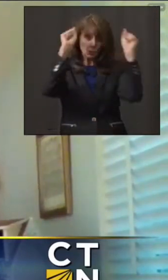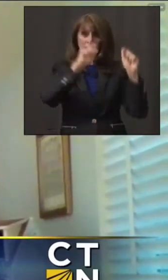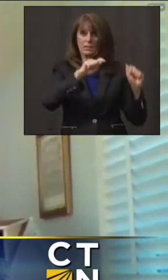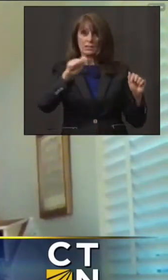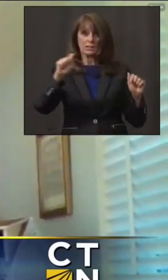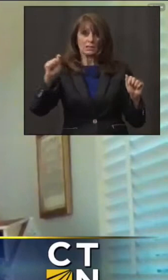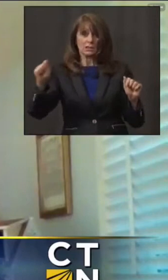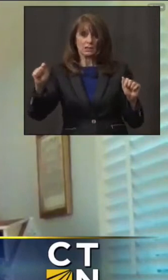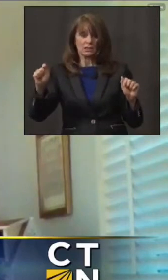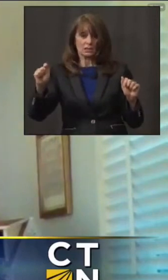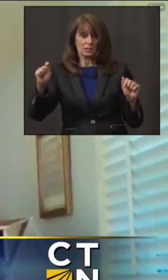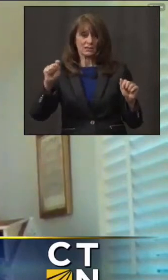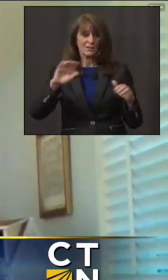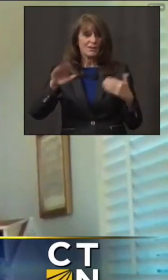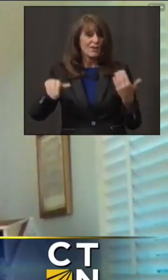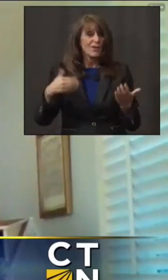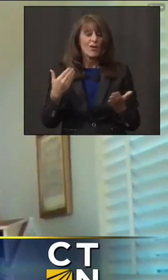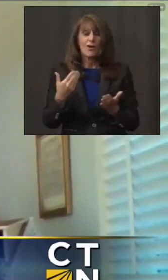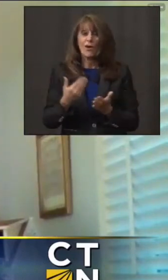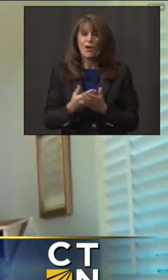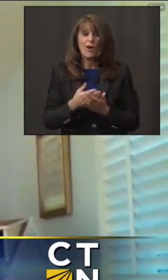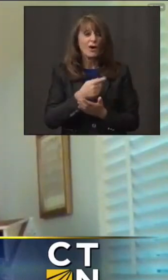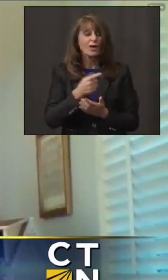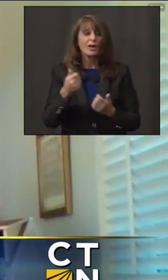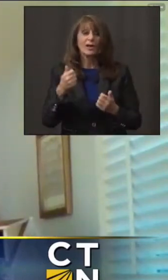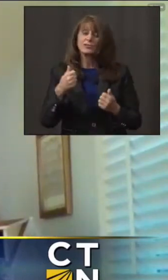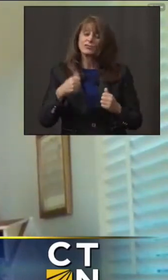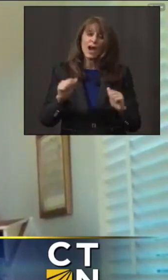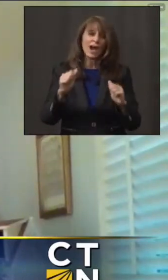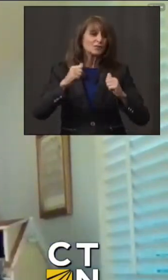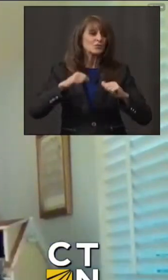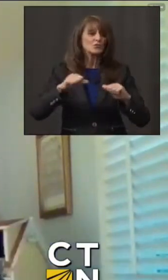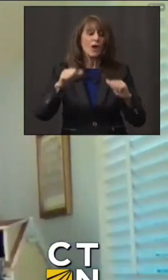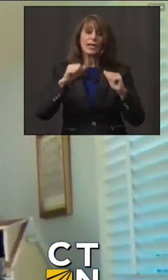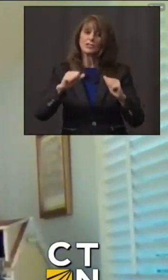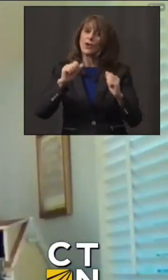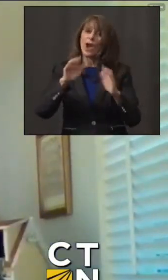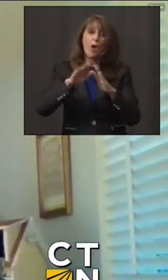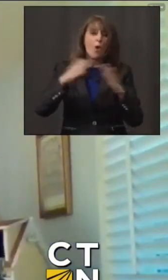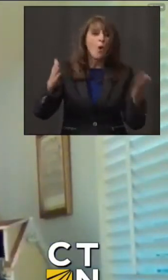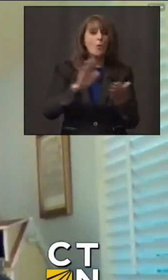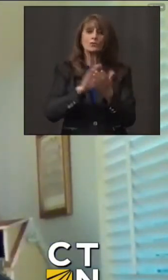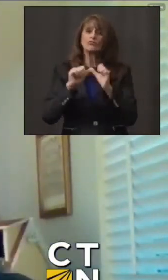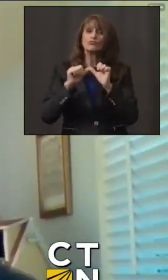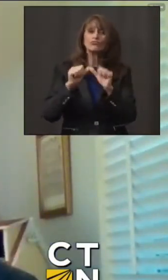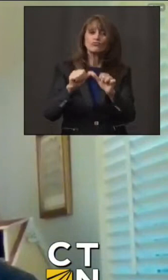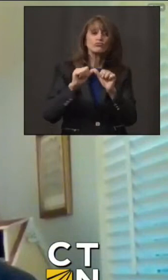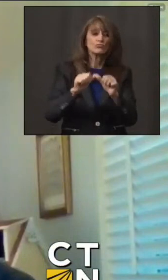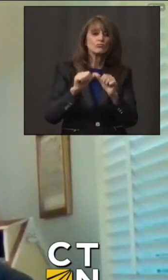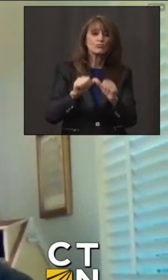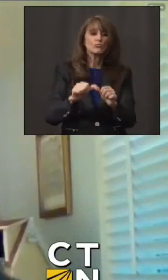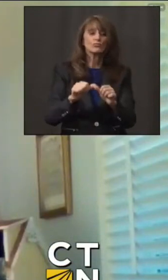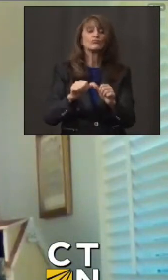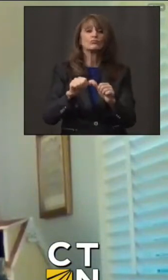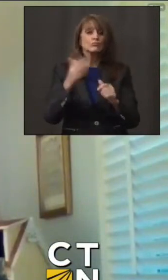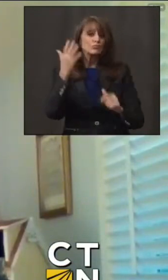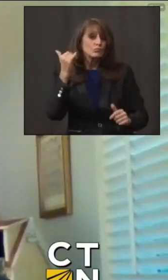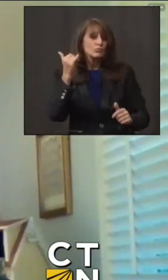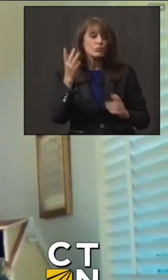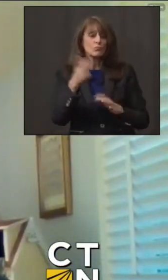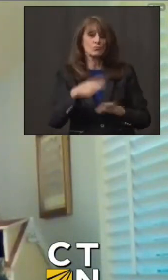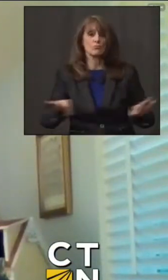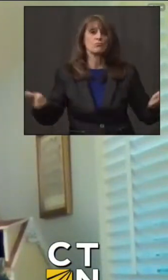whom are trying their very, very best to keep the schools open, because we know